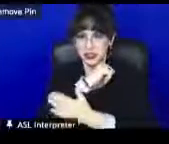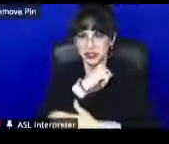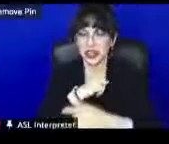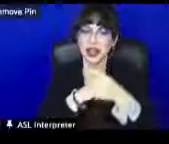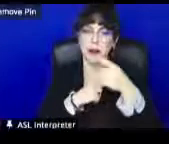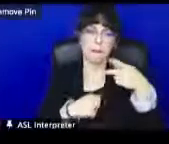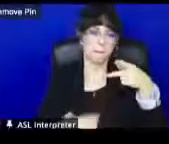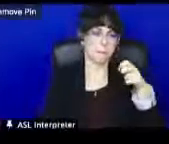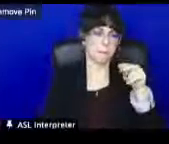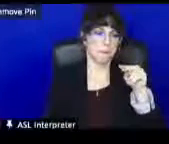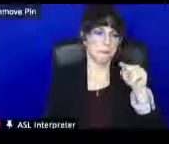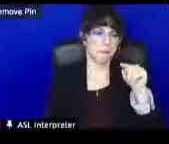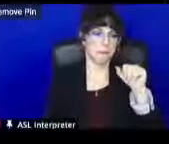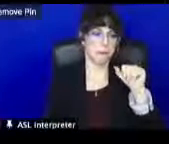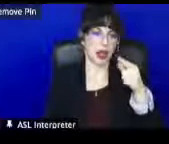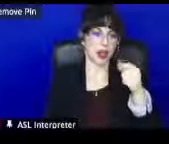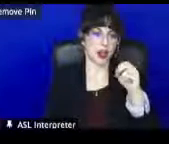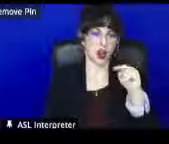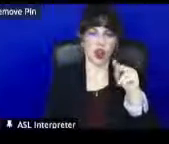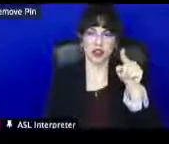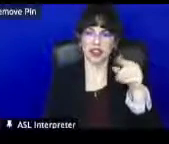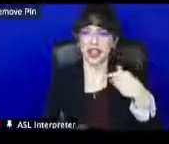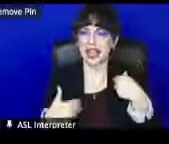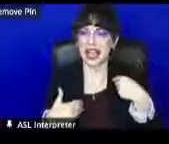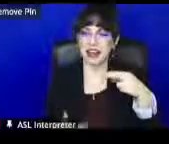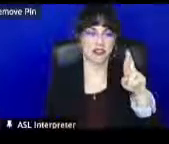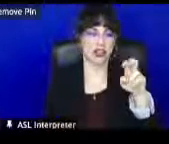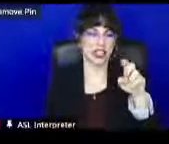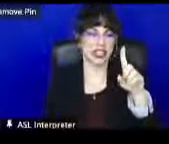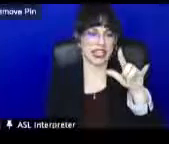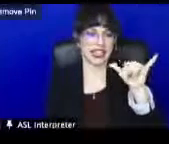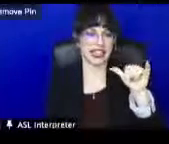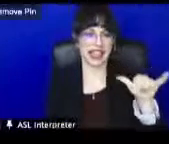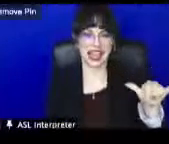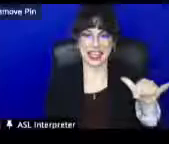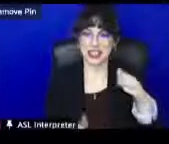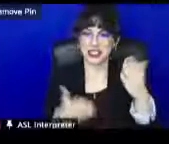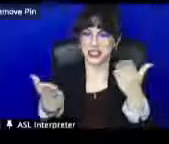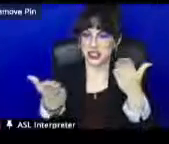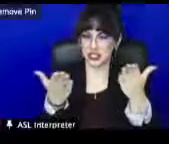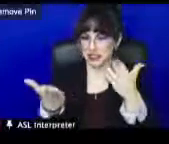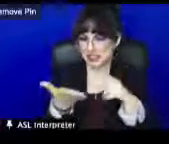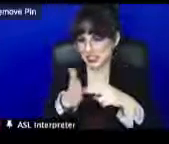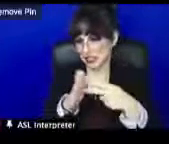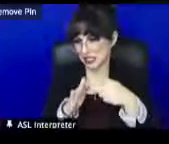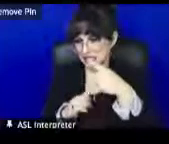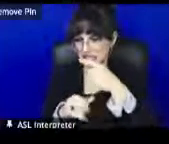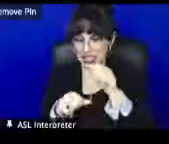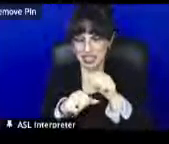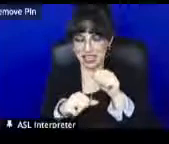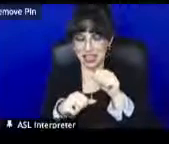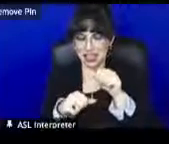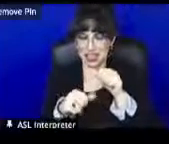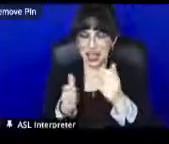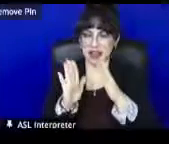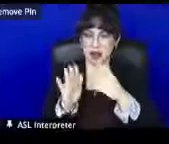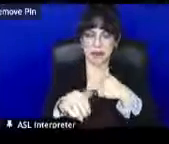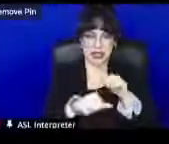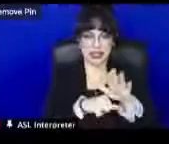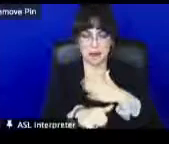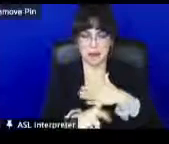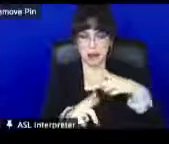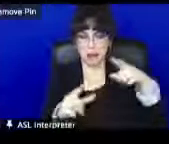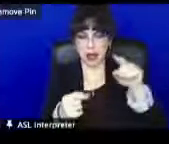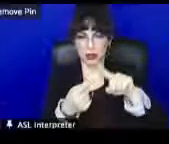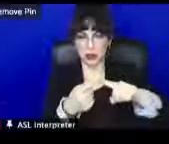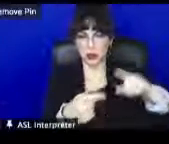service, so that you can. I was able to send my ballot to the Federal Voting Assistance